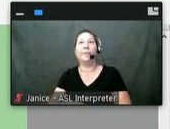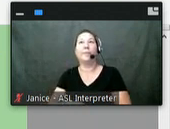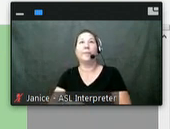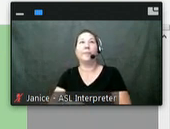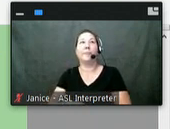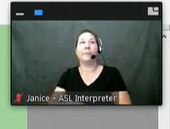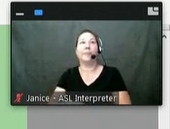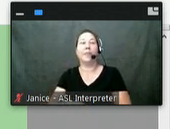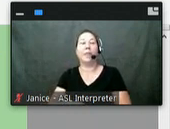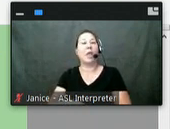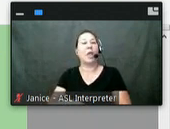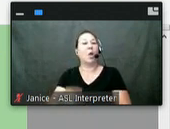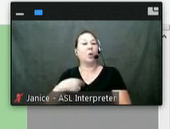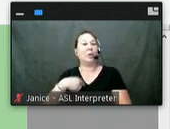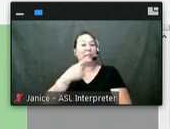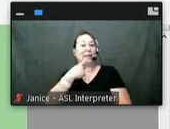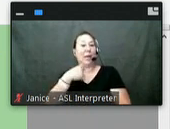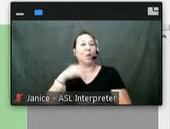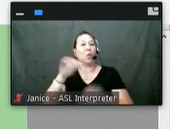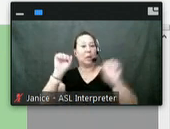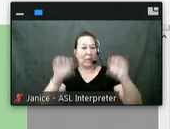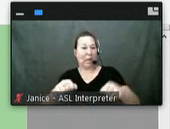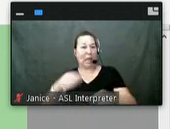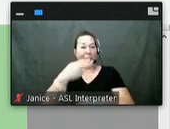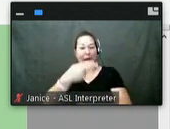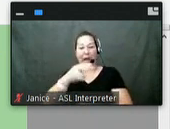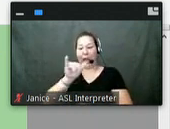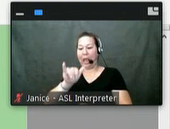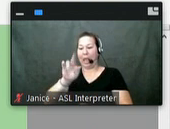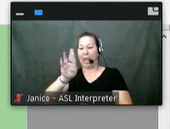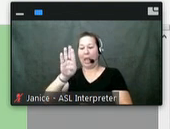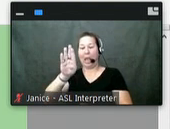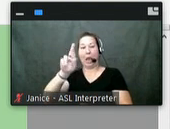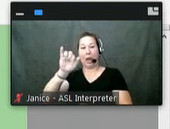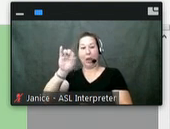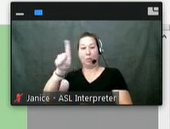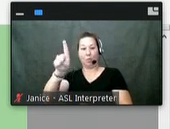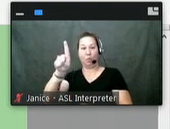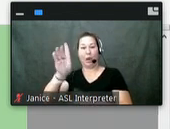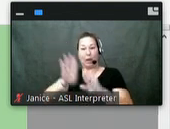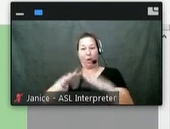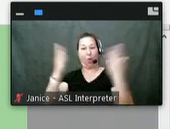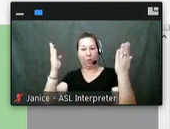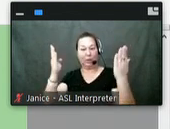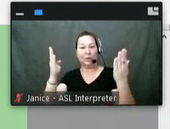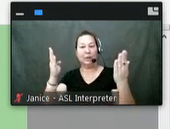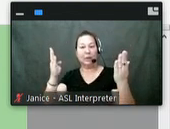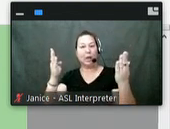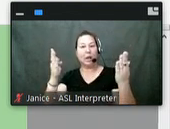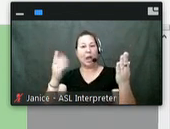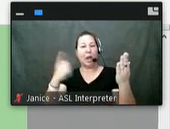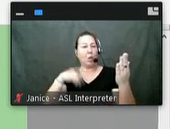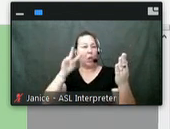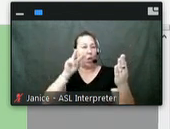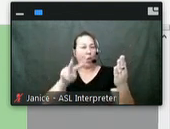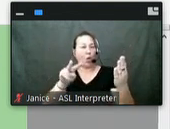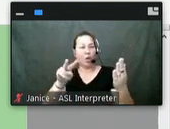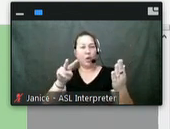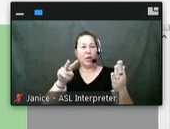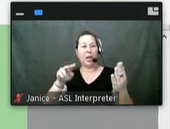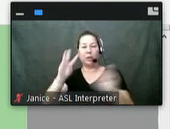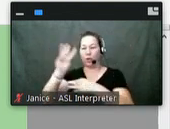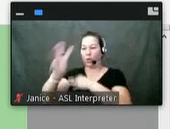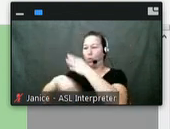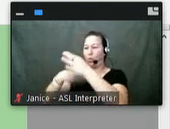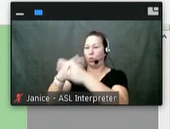in a hybrid model and we would like to look at the World Health Organization standard, and Dr. Mace and